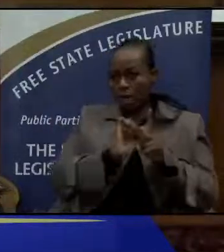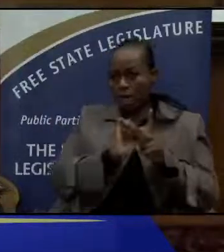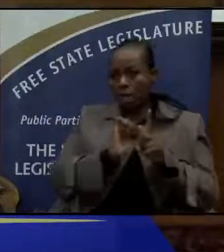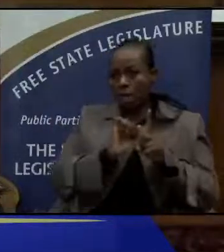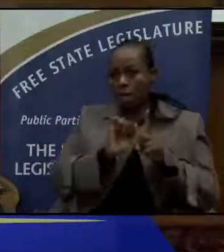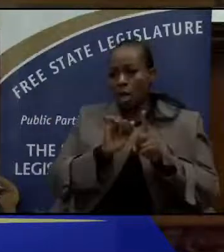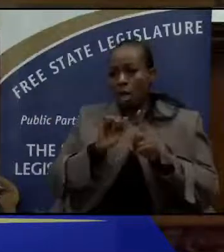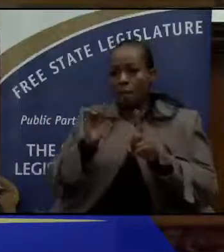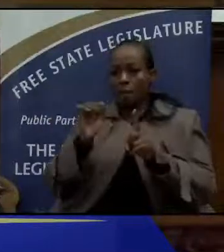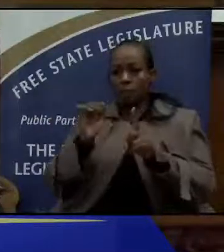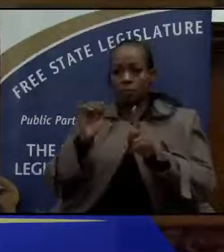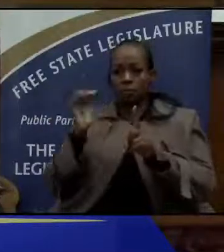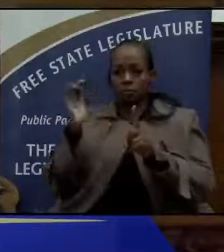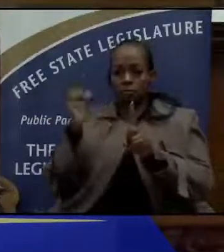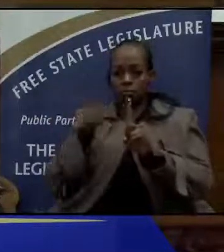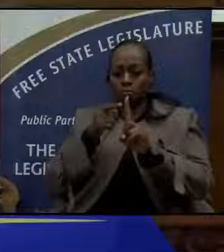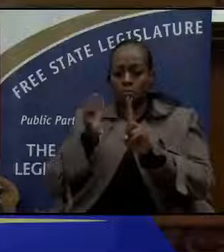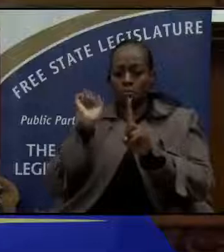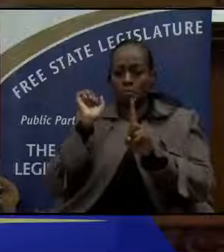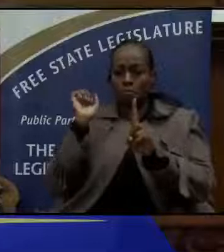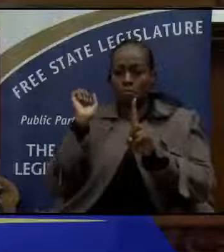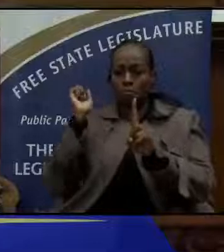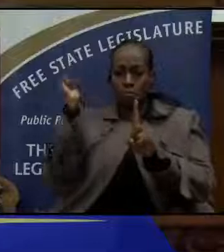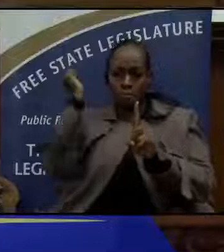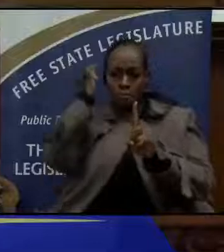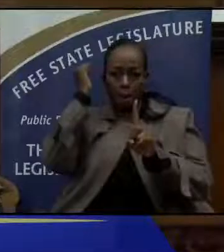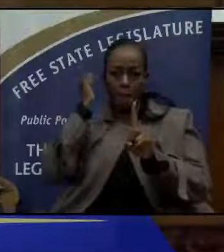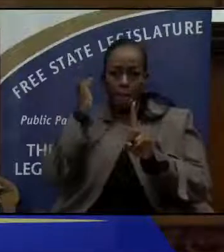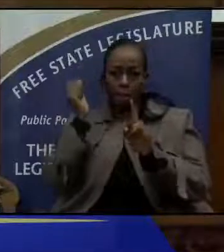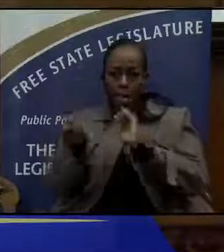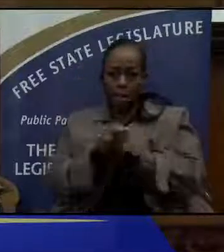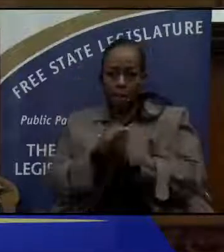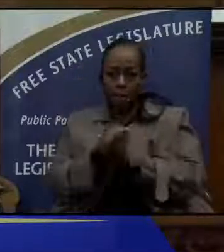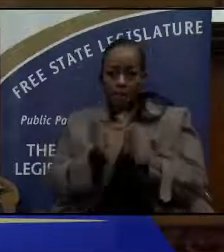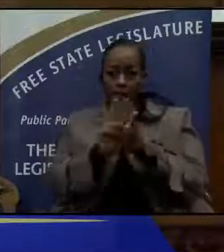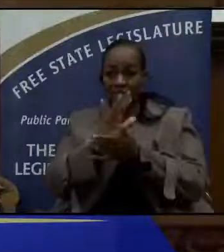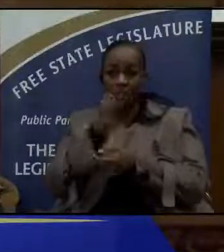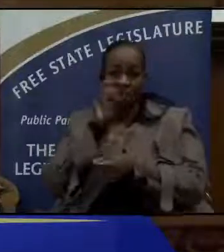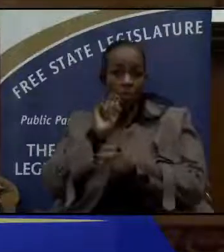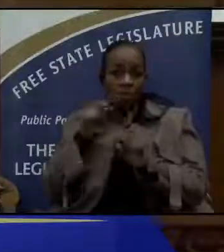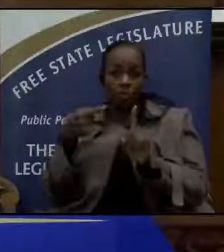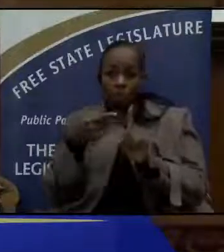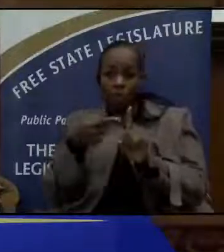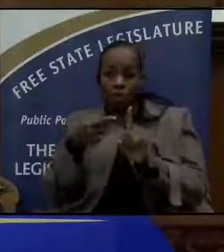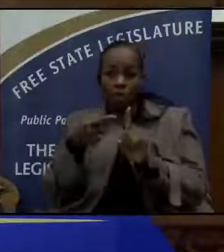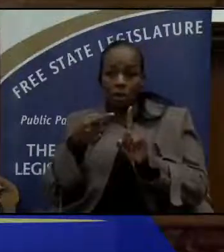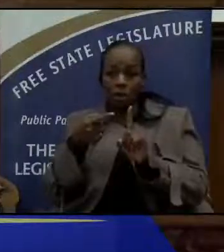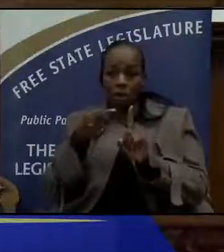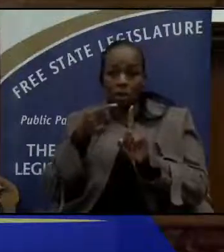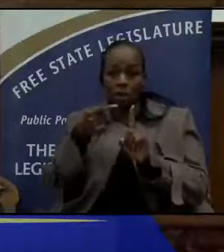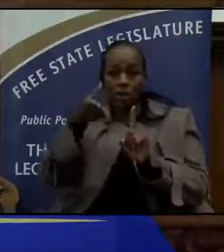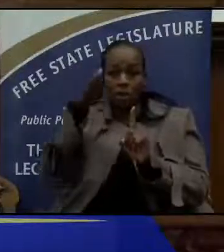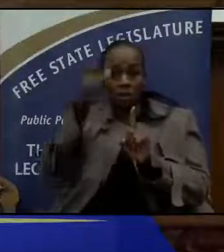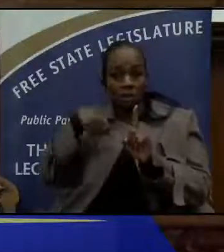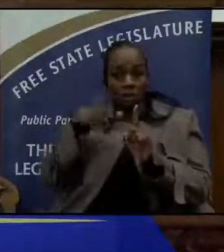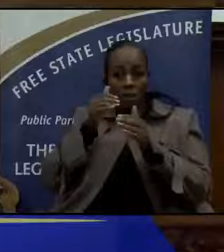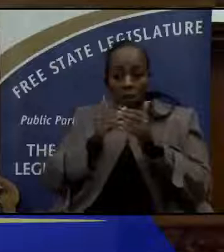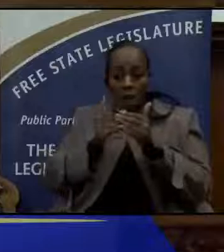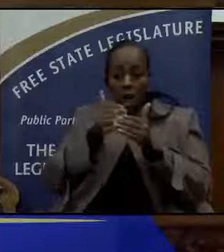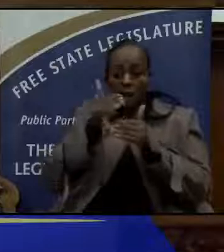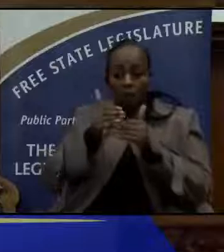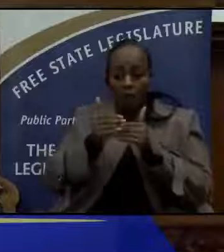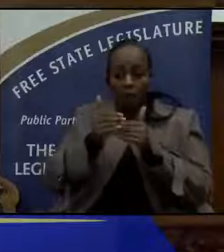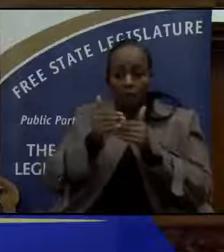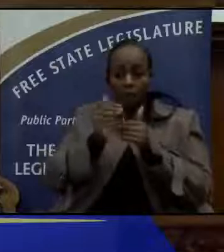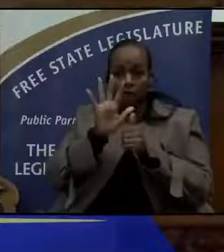lo bothulantsha hlohong ene ngwana eo ka bo madimabe wa 15 years after 5